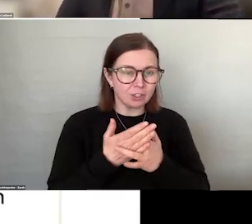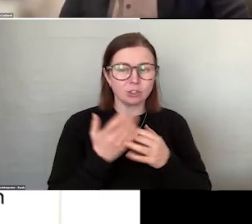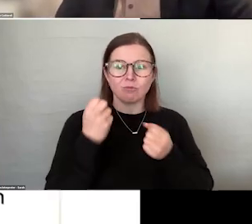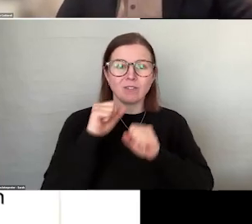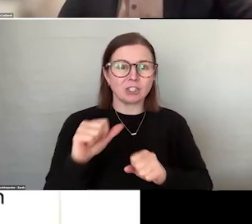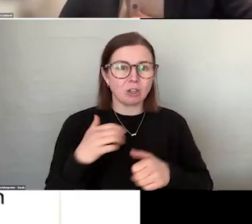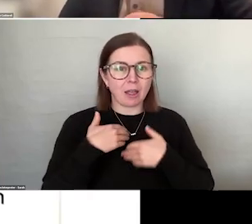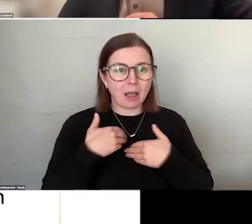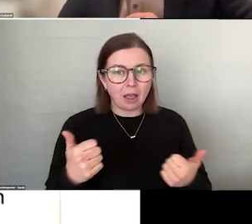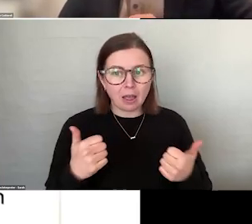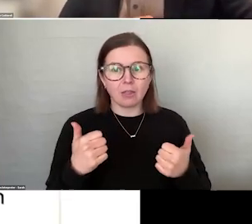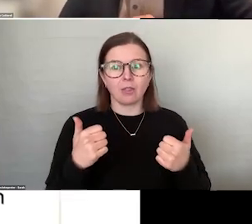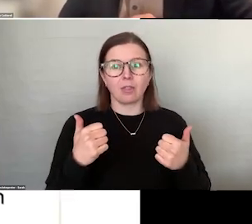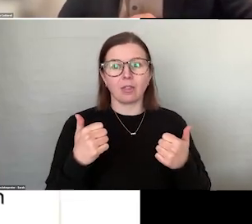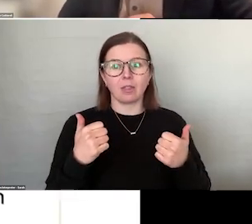preventive health